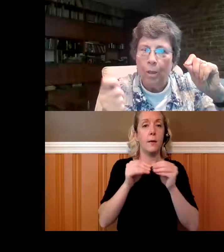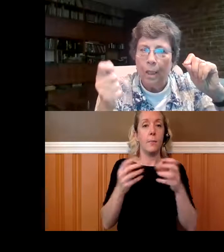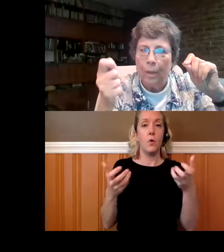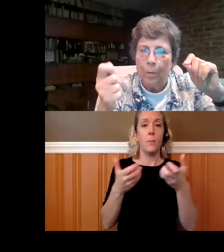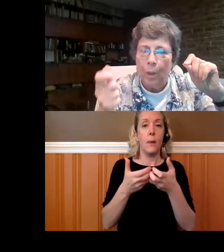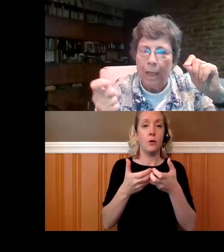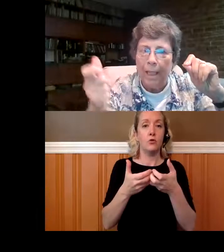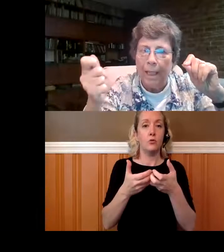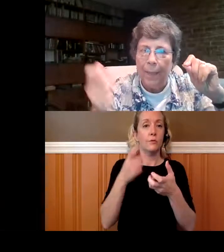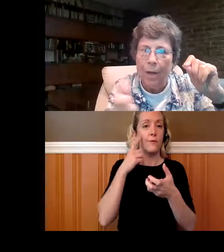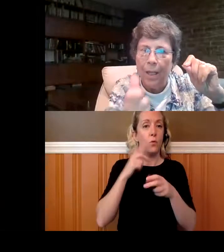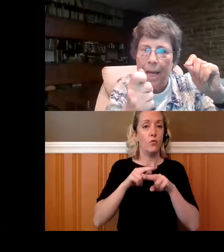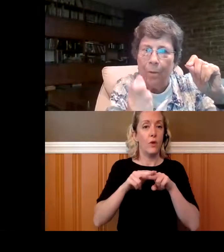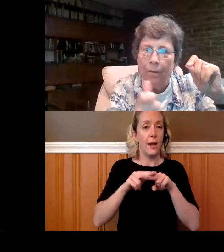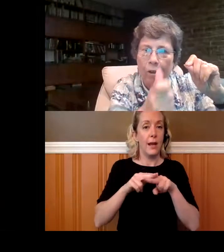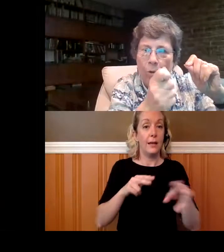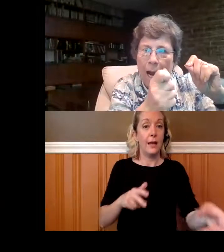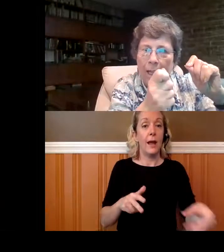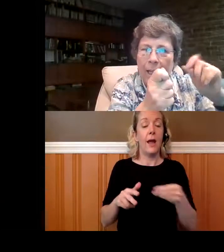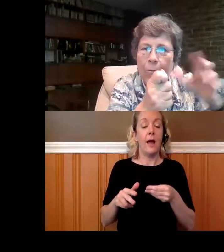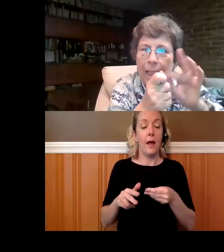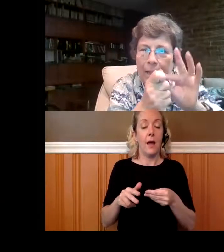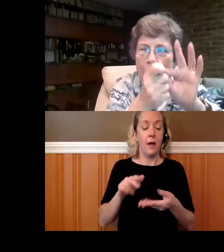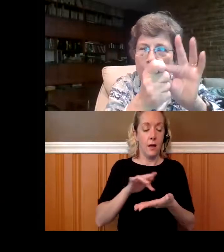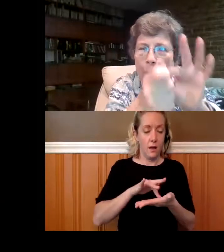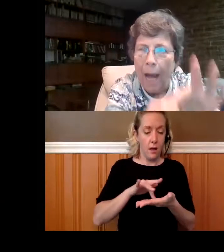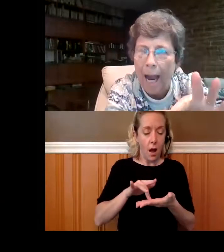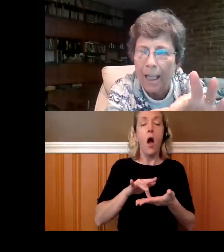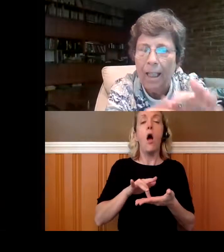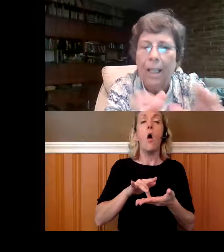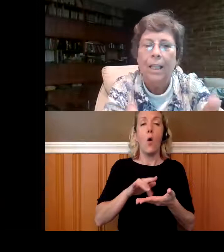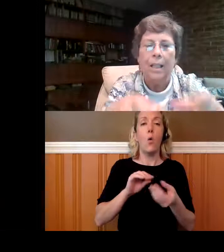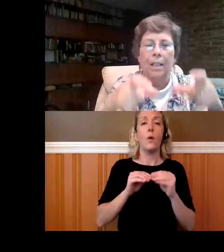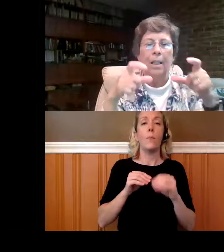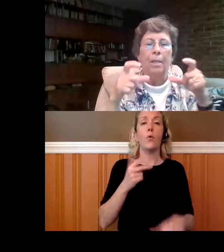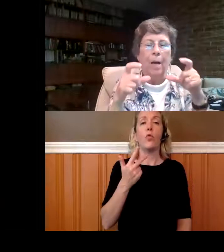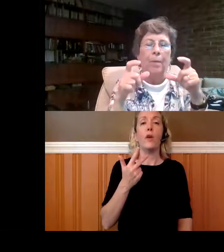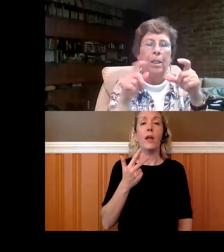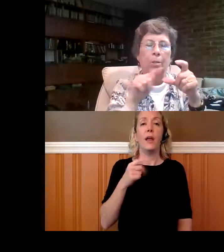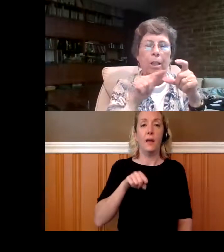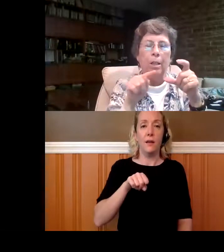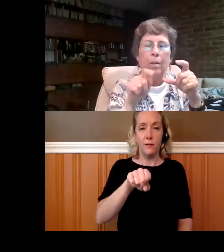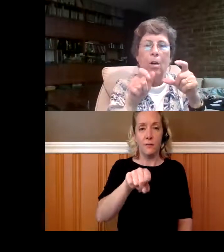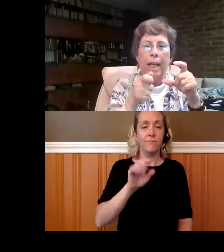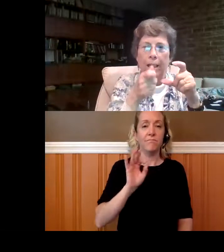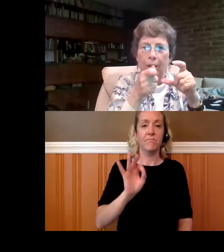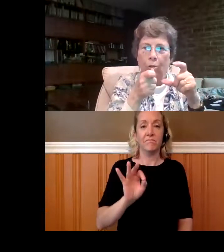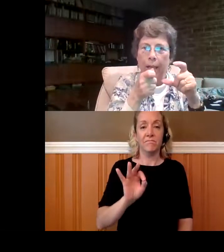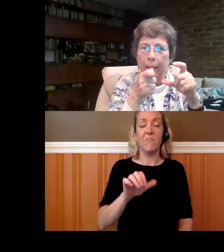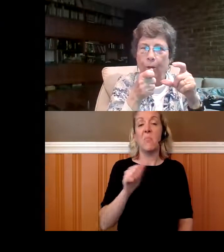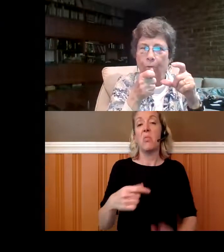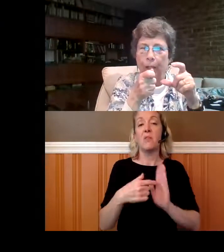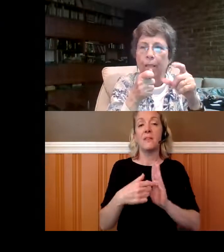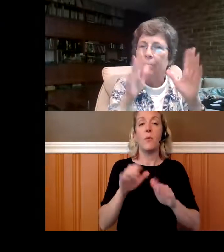he gives the card back, then Bobbin could read over, okay, it's in track number 3. Thank him and goodbye. So that's another example of